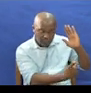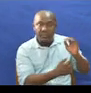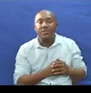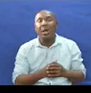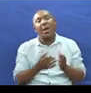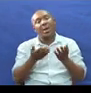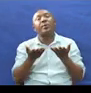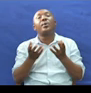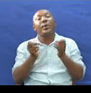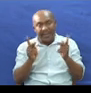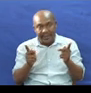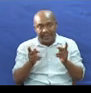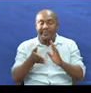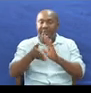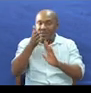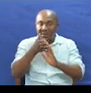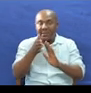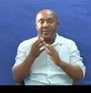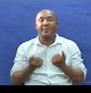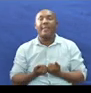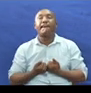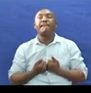Let us start.